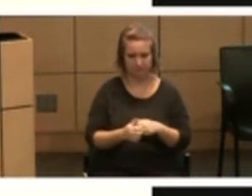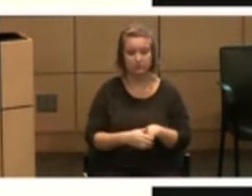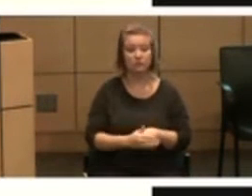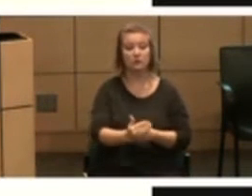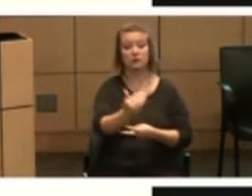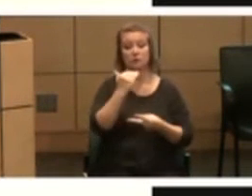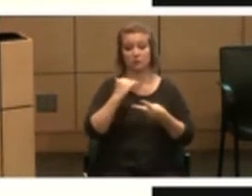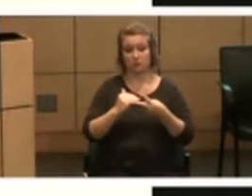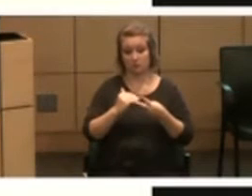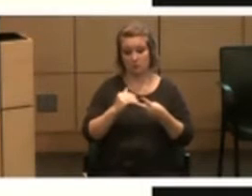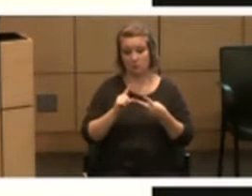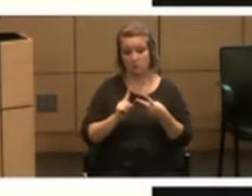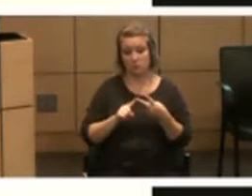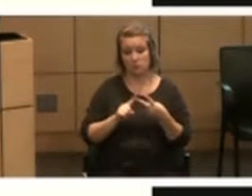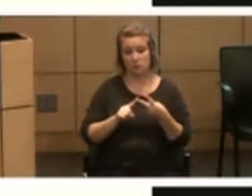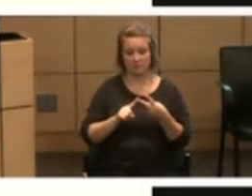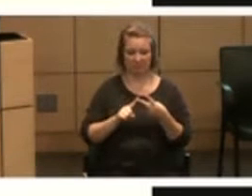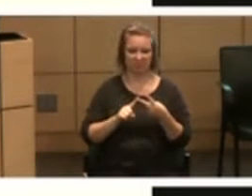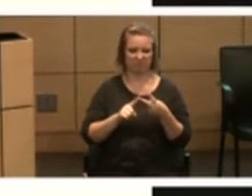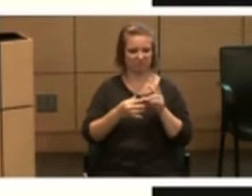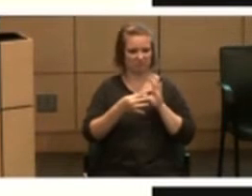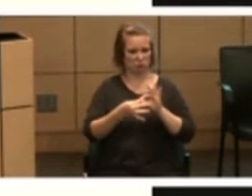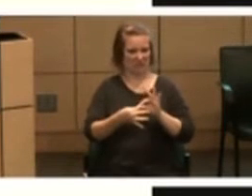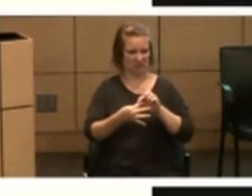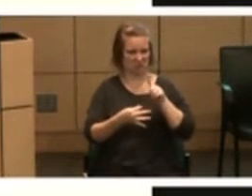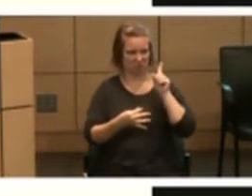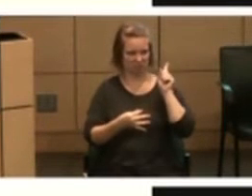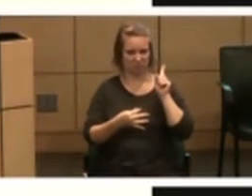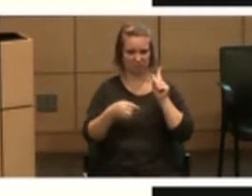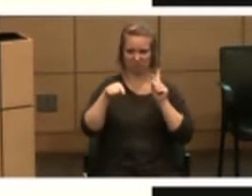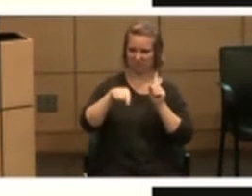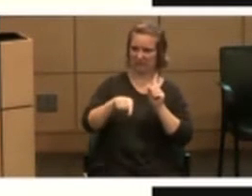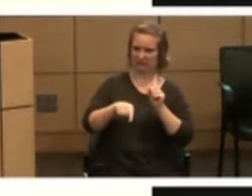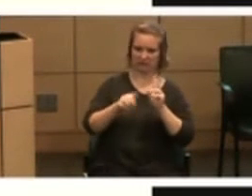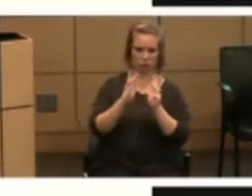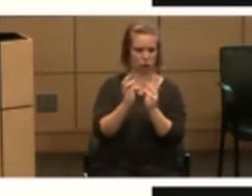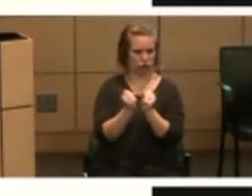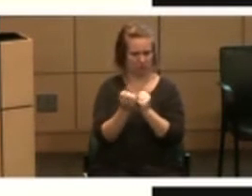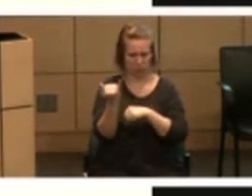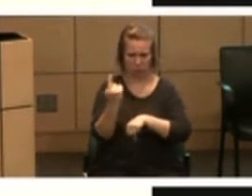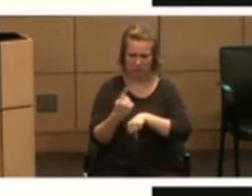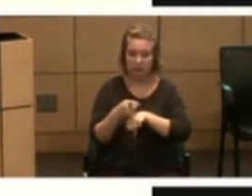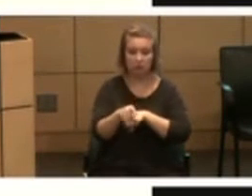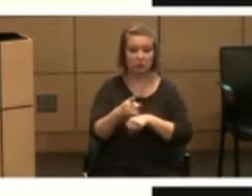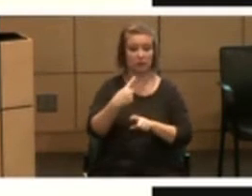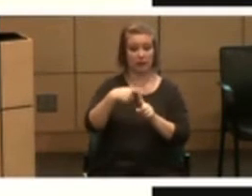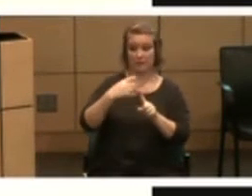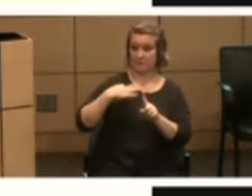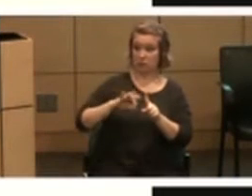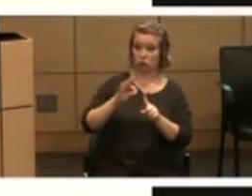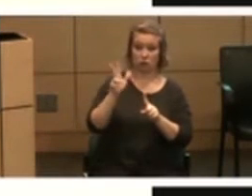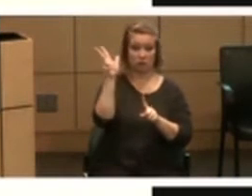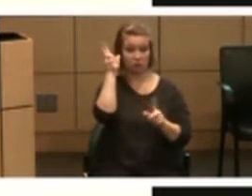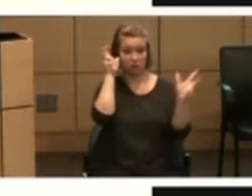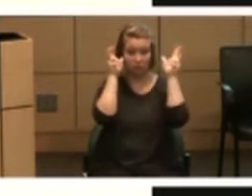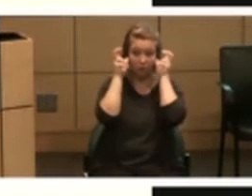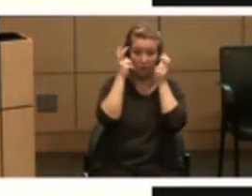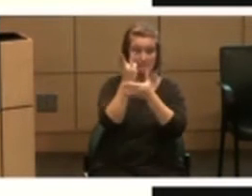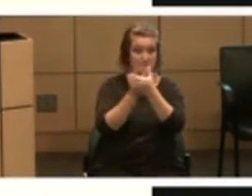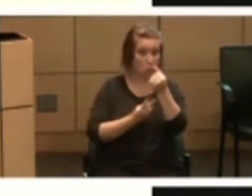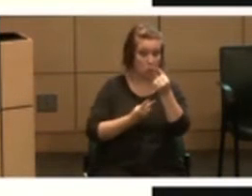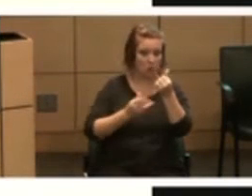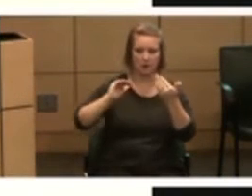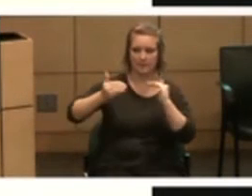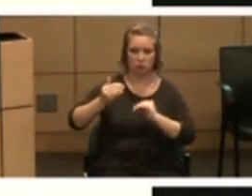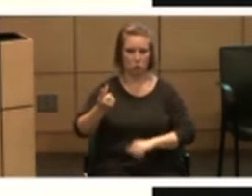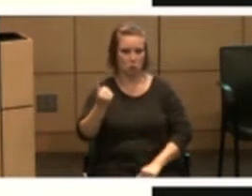Second, and related to this particular symposia, is what are the advantages of hearing with 2 ears versus hearing with 1 ear